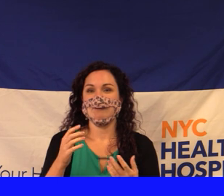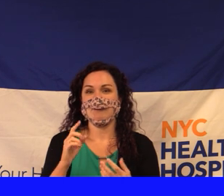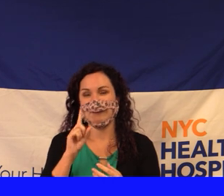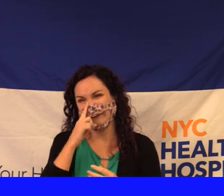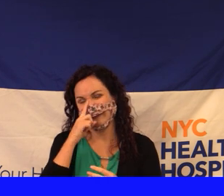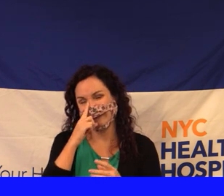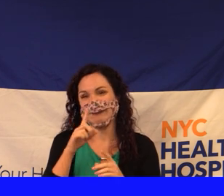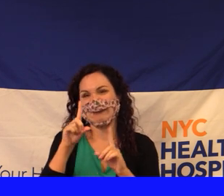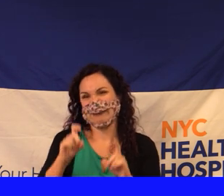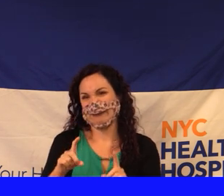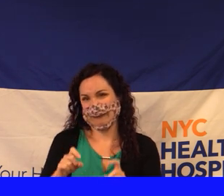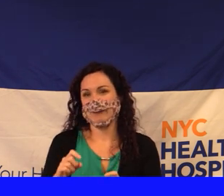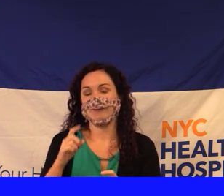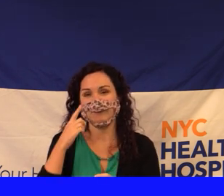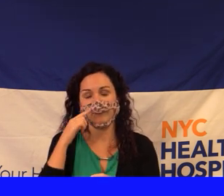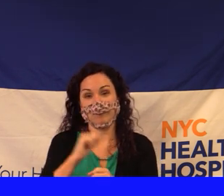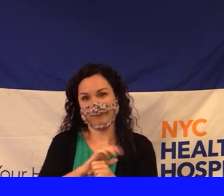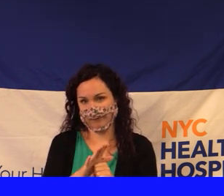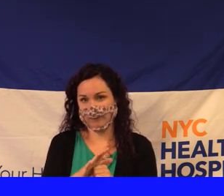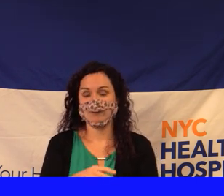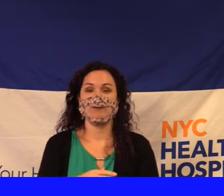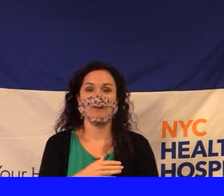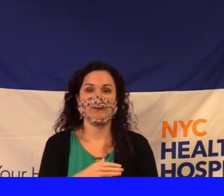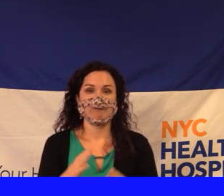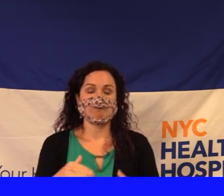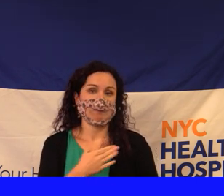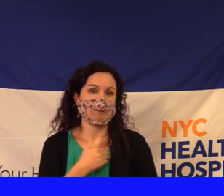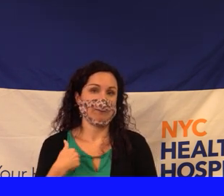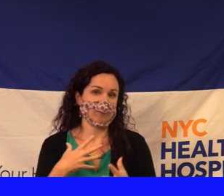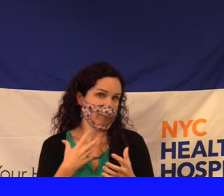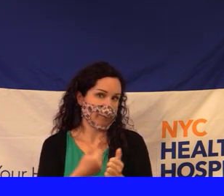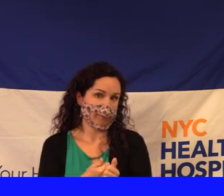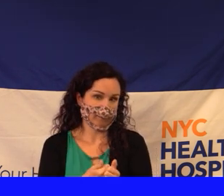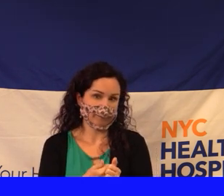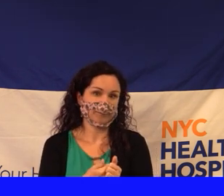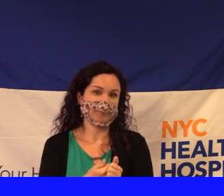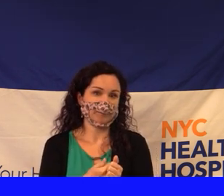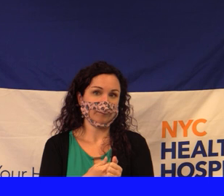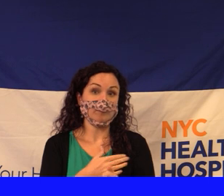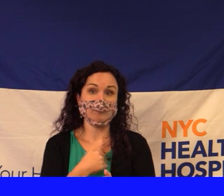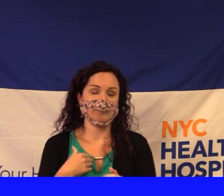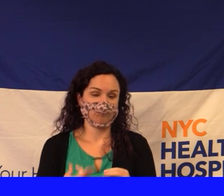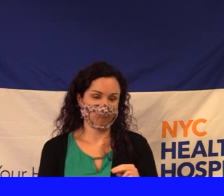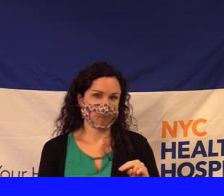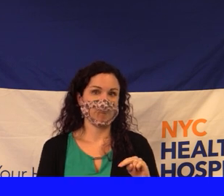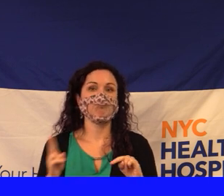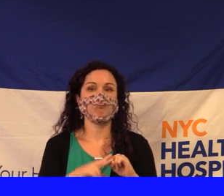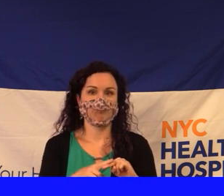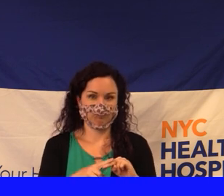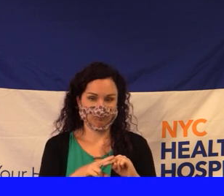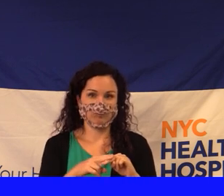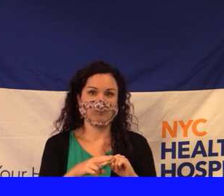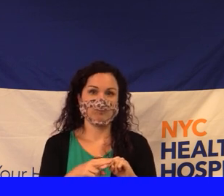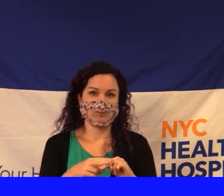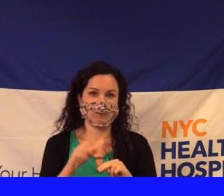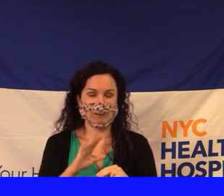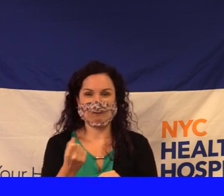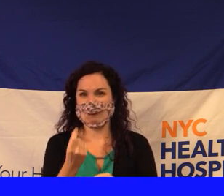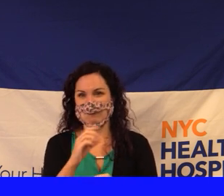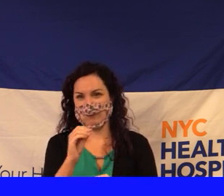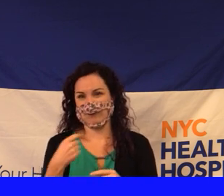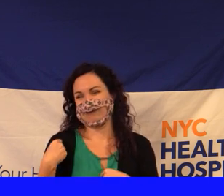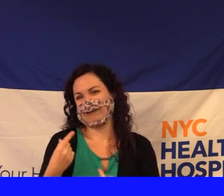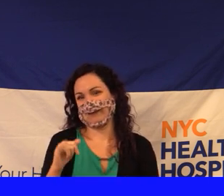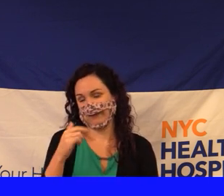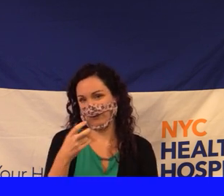COVID. Membership update, our membership has increased about 11% since